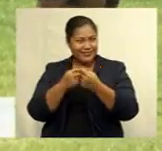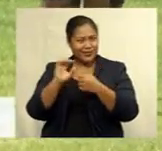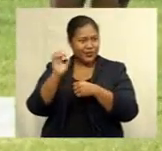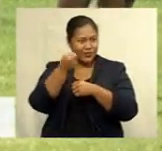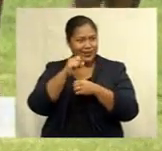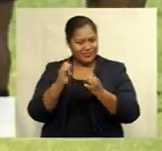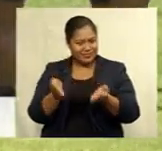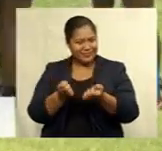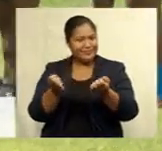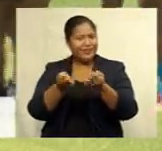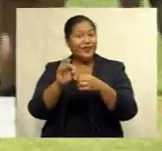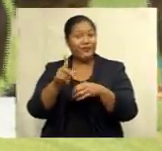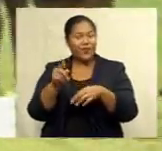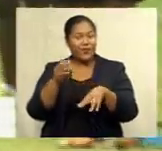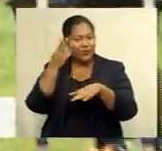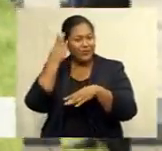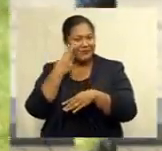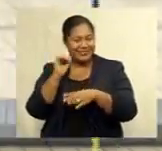boost for women's rugby.